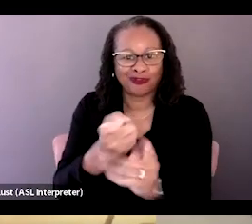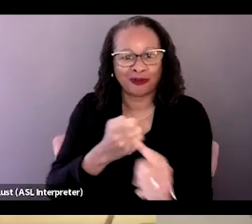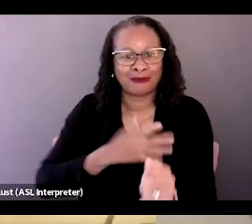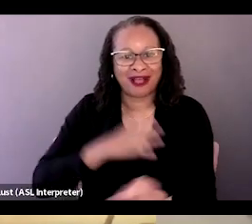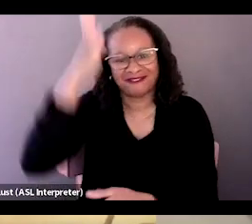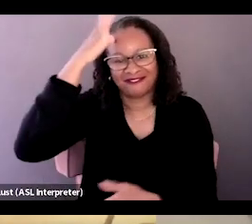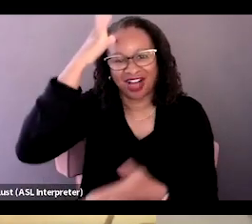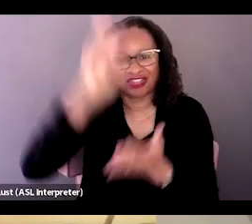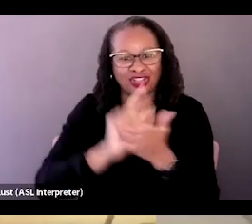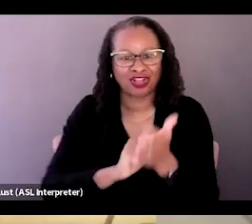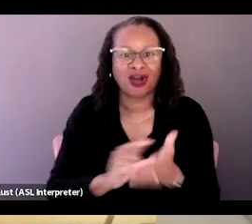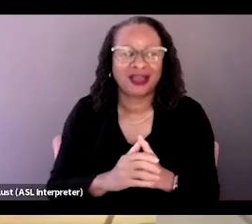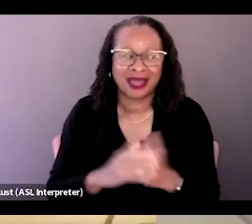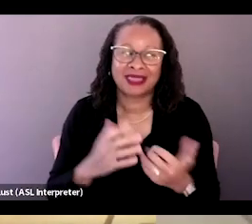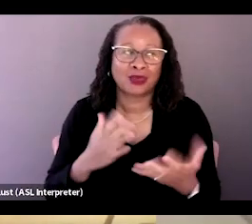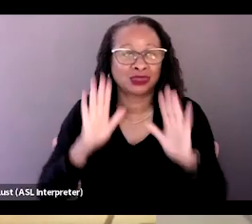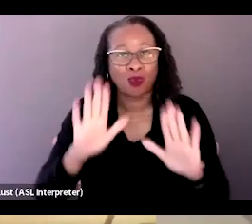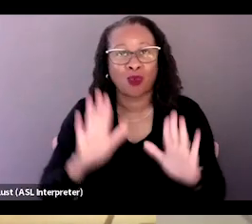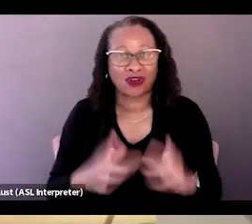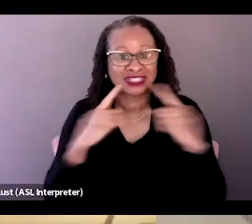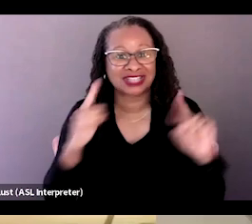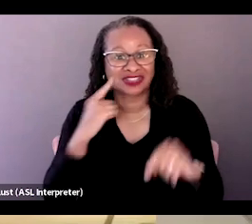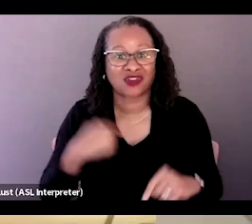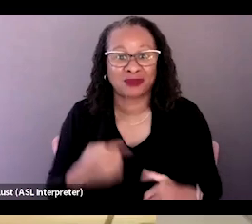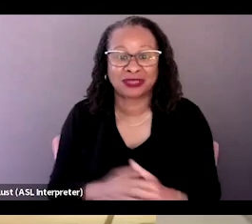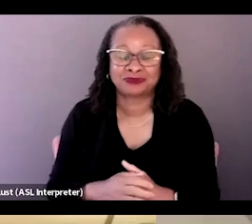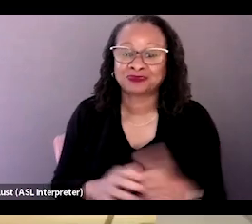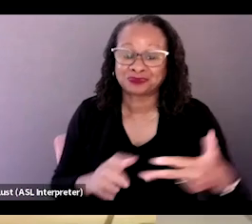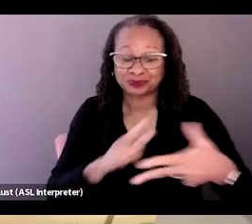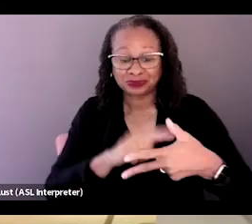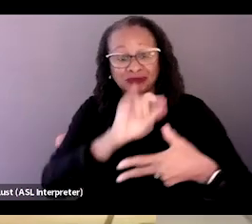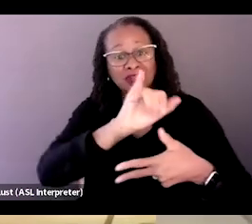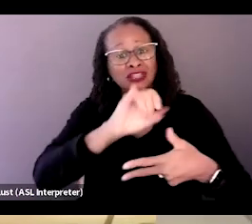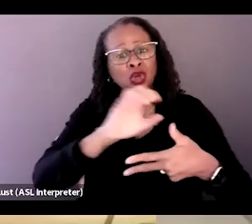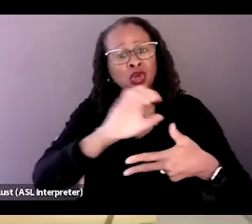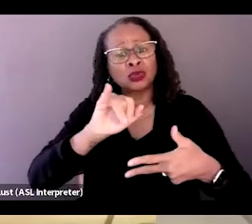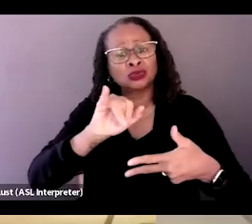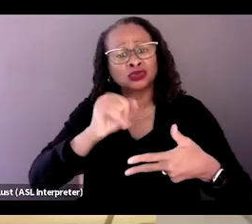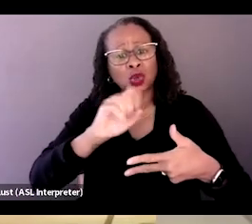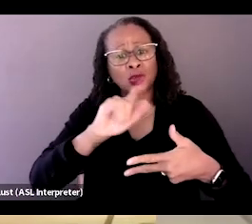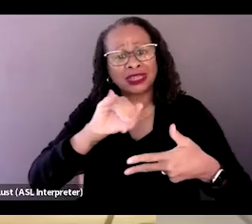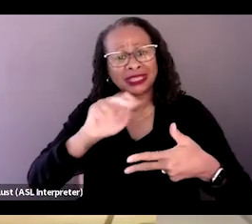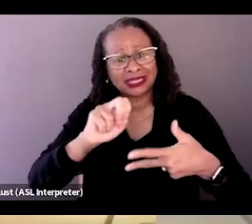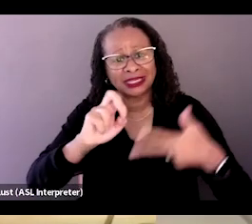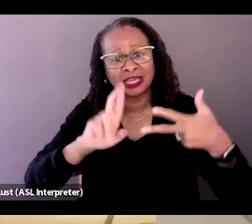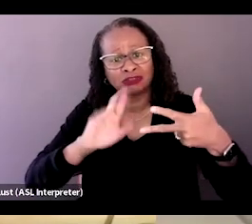makes me wonder what did like Joe and Jolene and Rita and what did they think of the movie when they saw it?